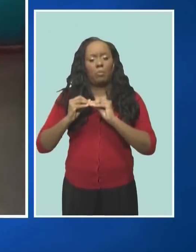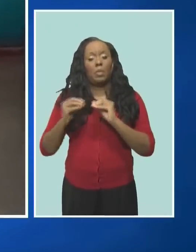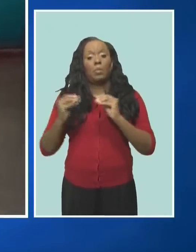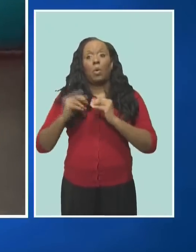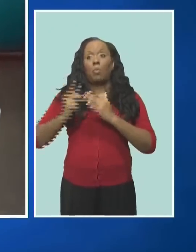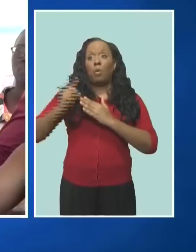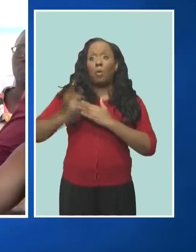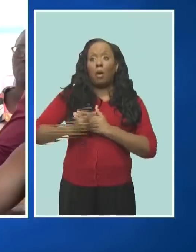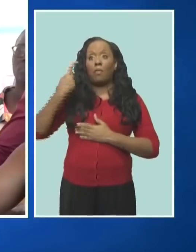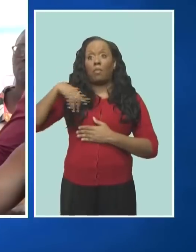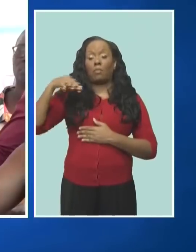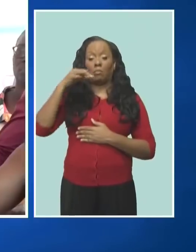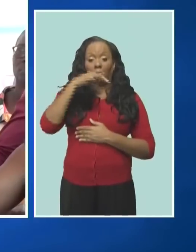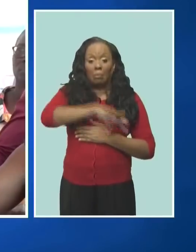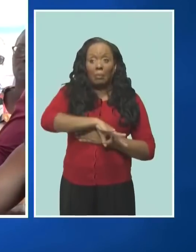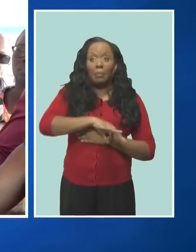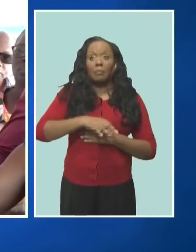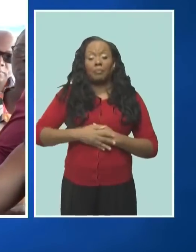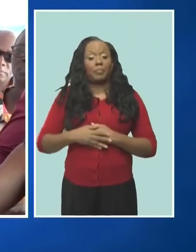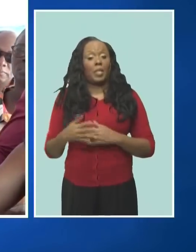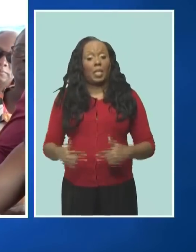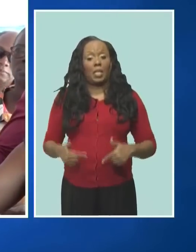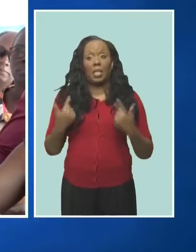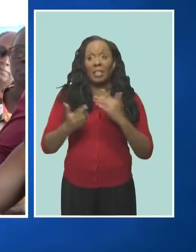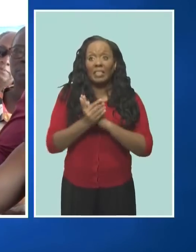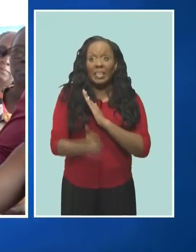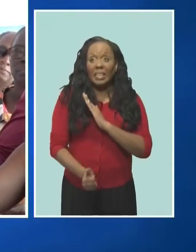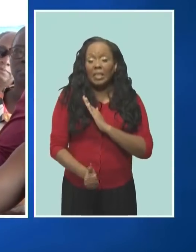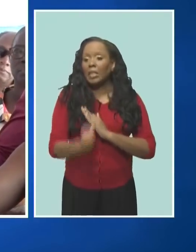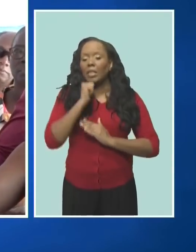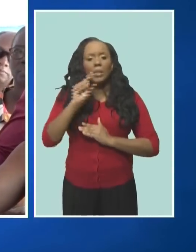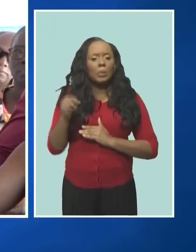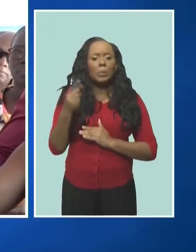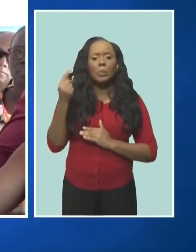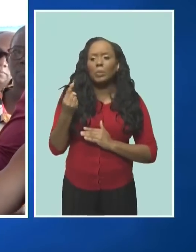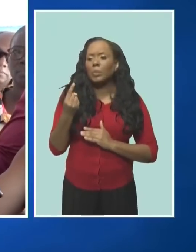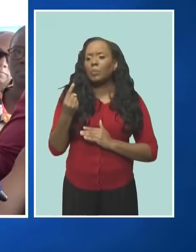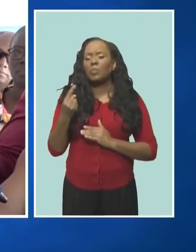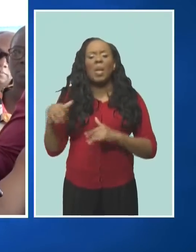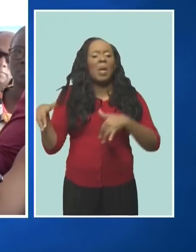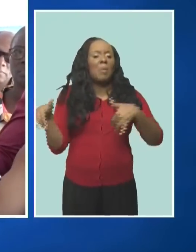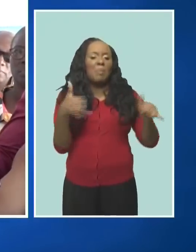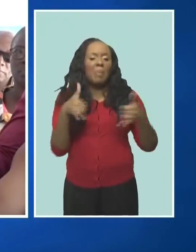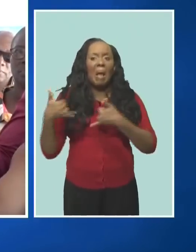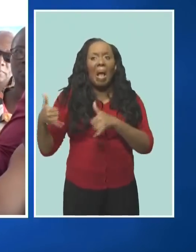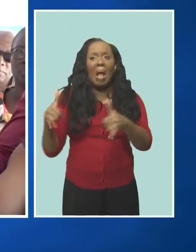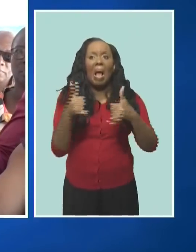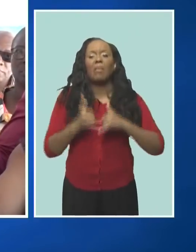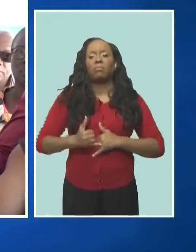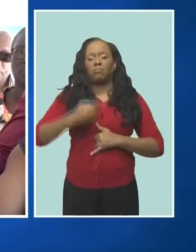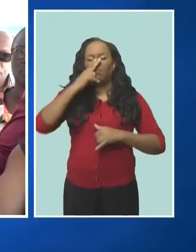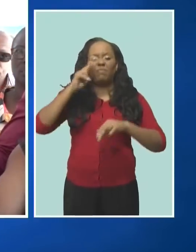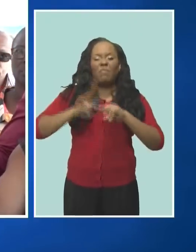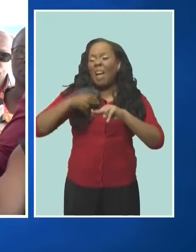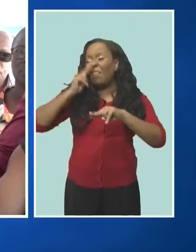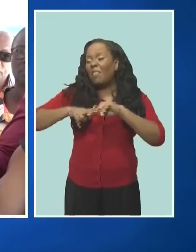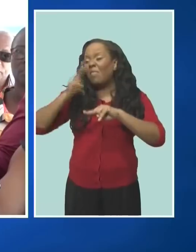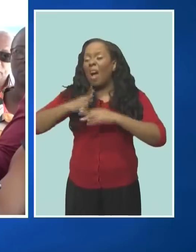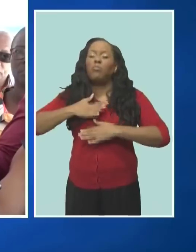We've embedded some life skills in some of the camps, so it is not just a play and fun situation